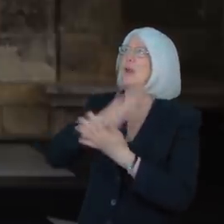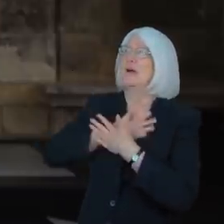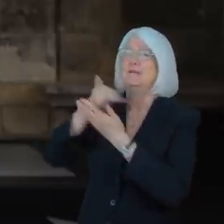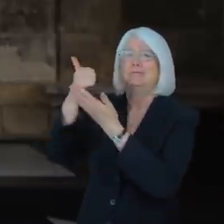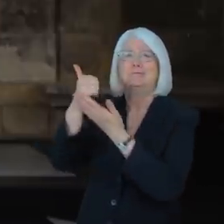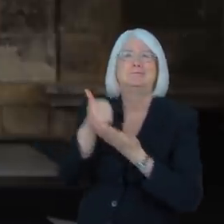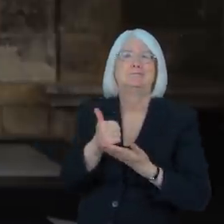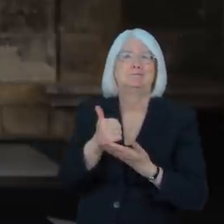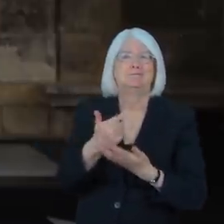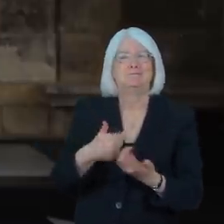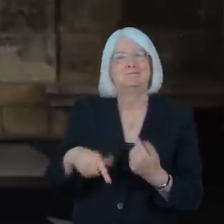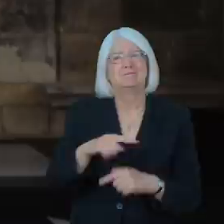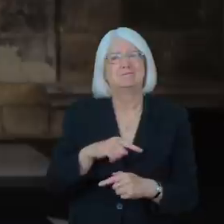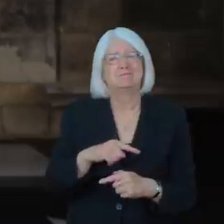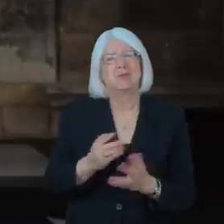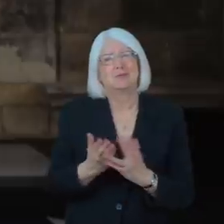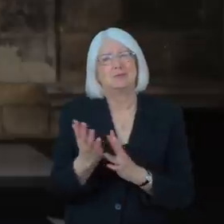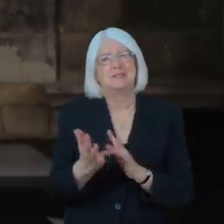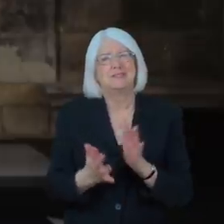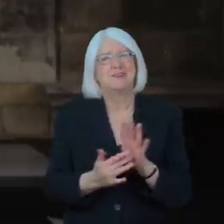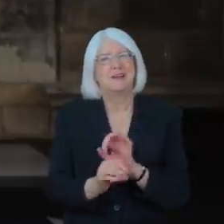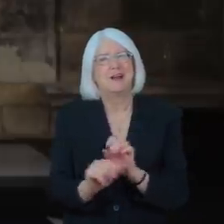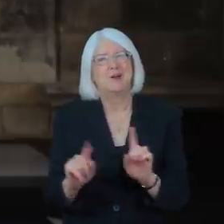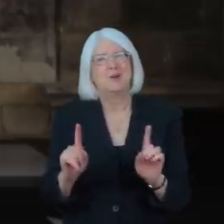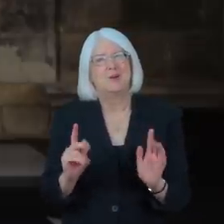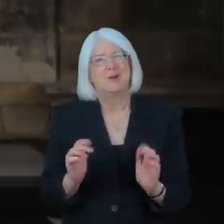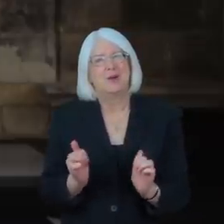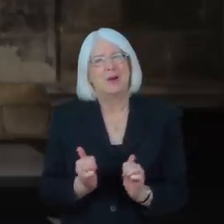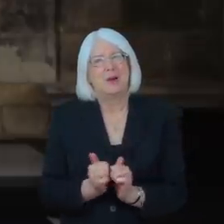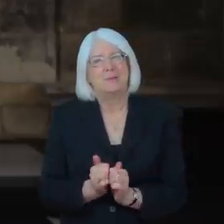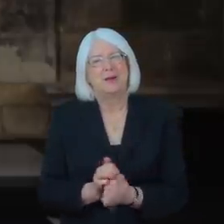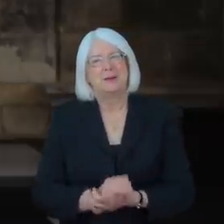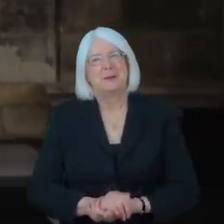Jesus Christ our Lord. Amen.